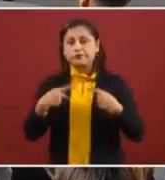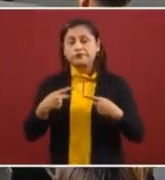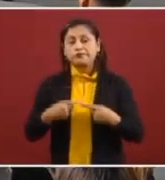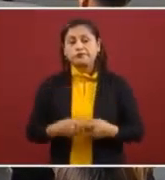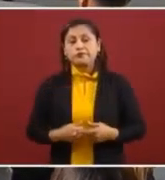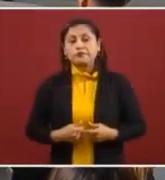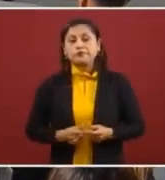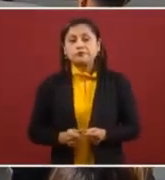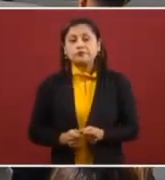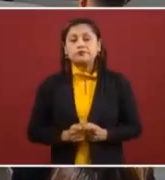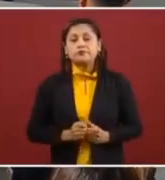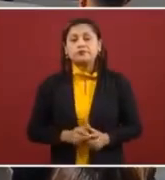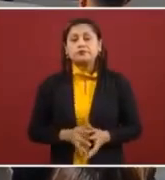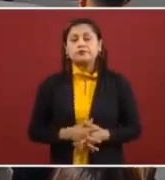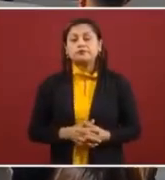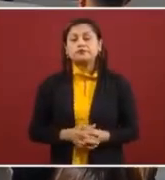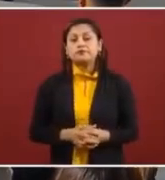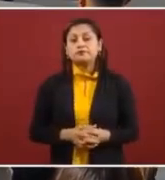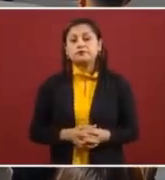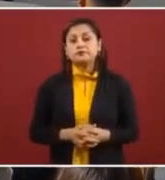with continuity of care, I guess.